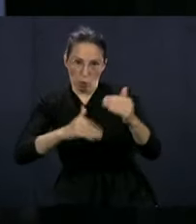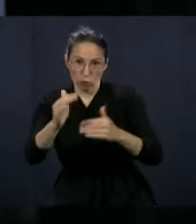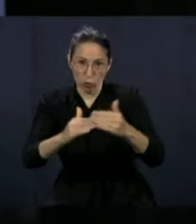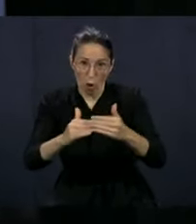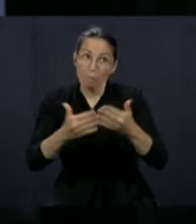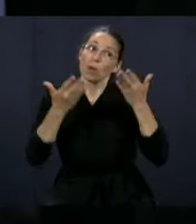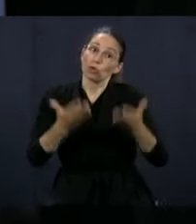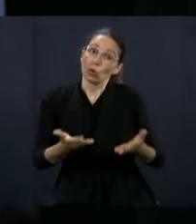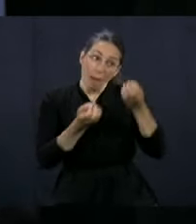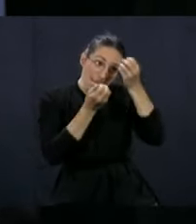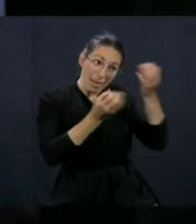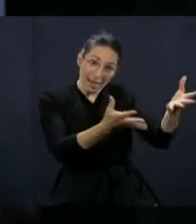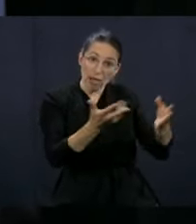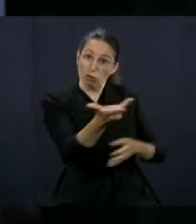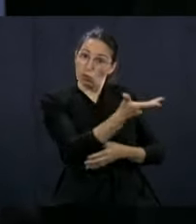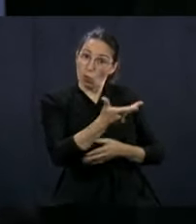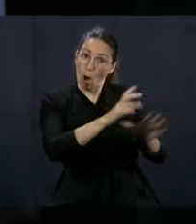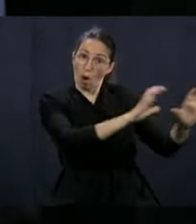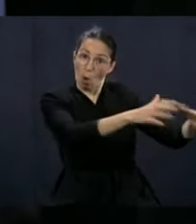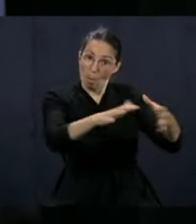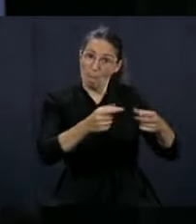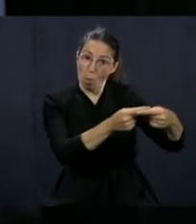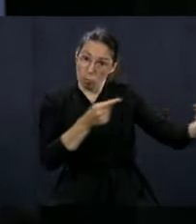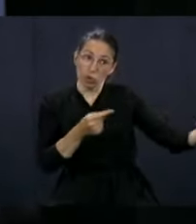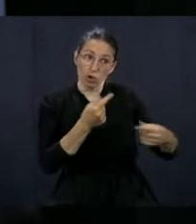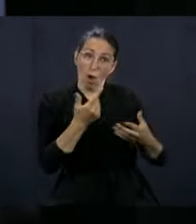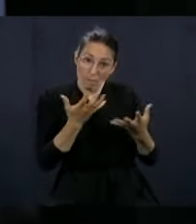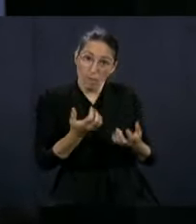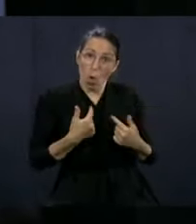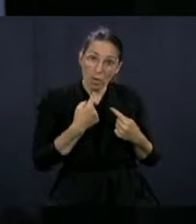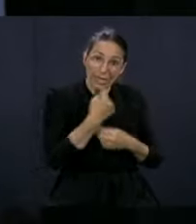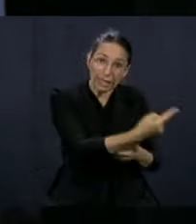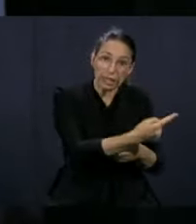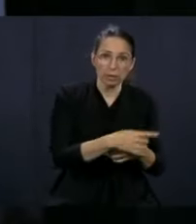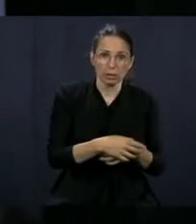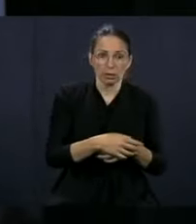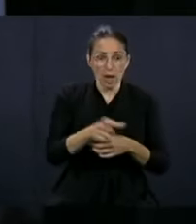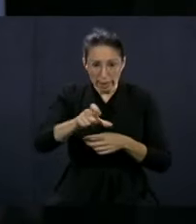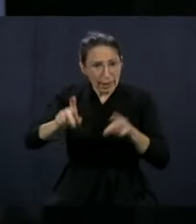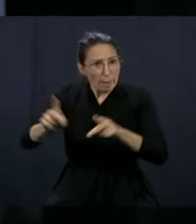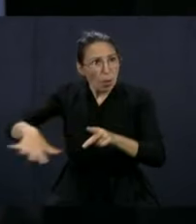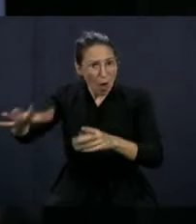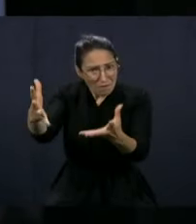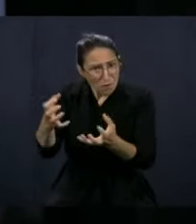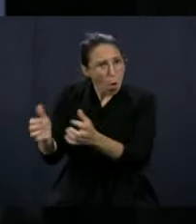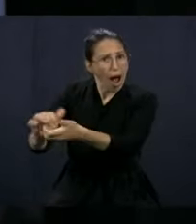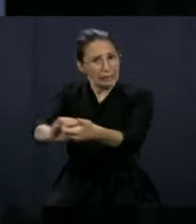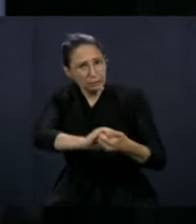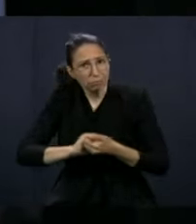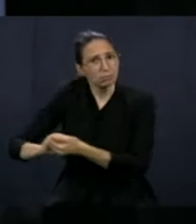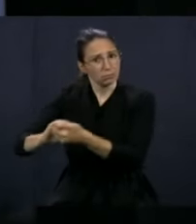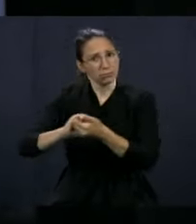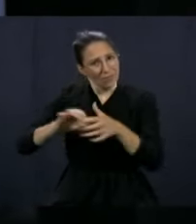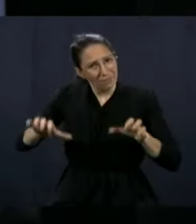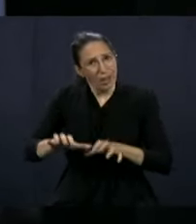to all three opposition parties. I believe that Quebecers want for us to work